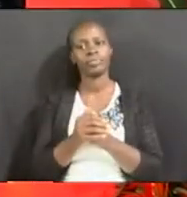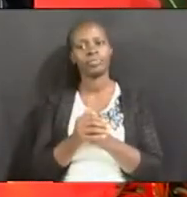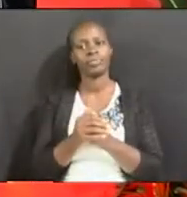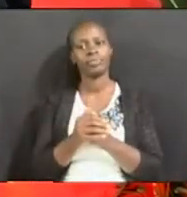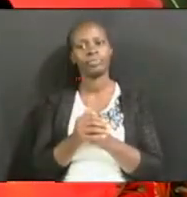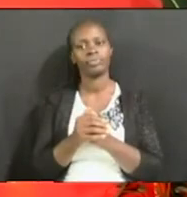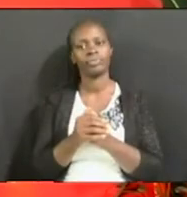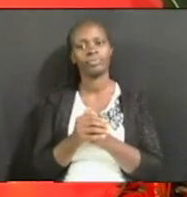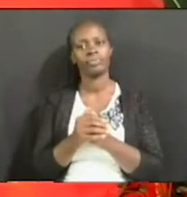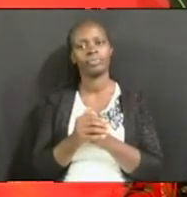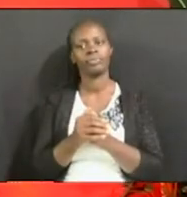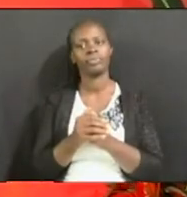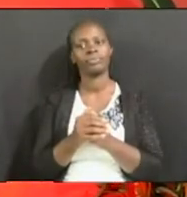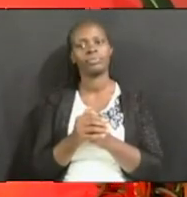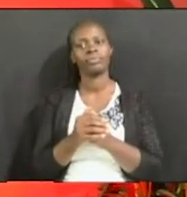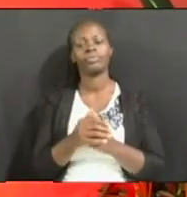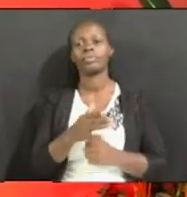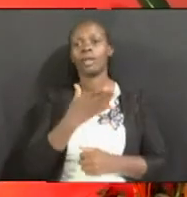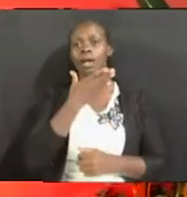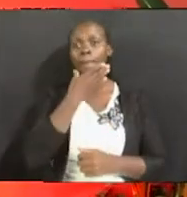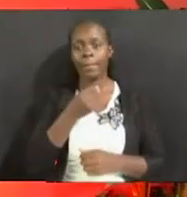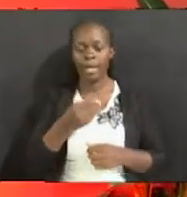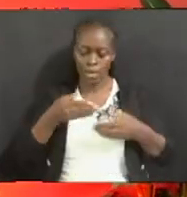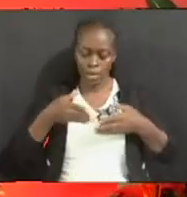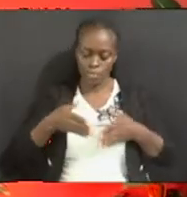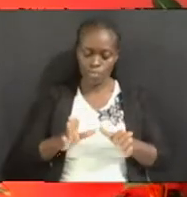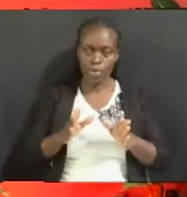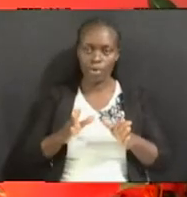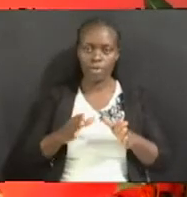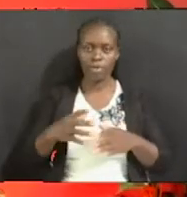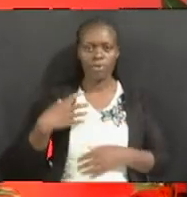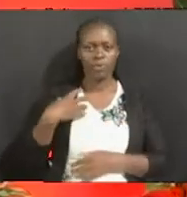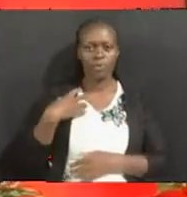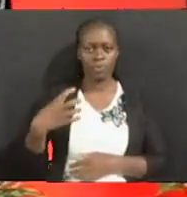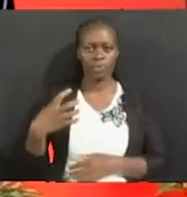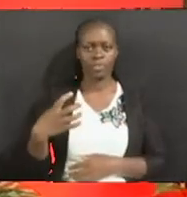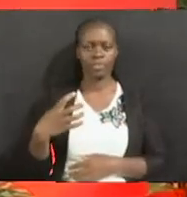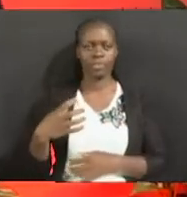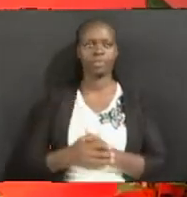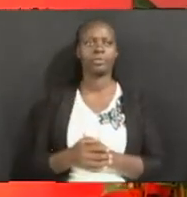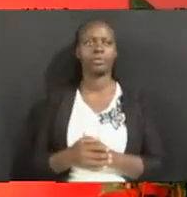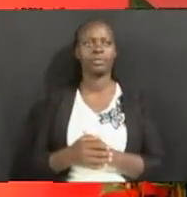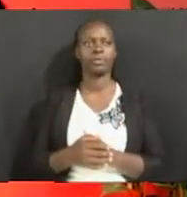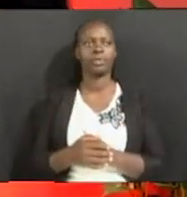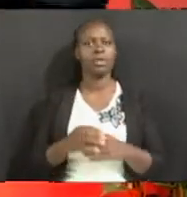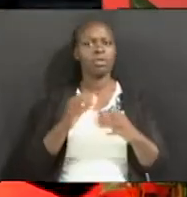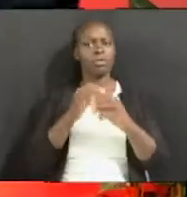everyone was born rich. No one was born poor.